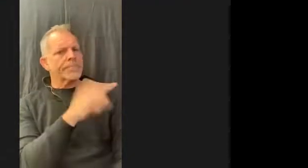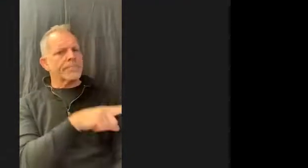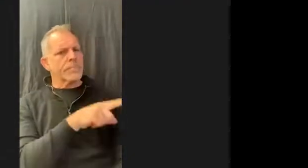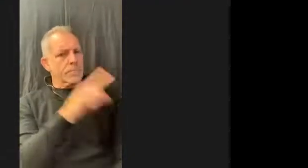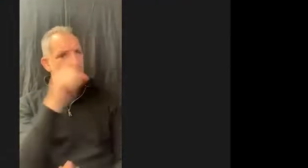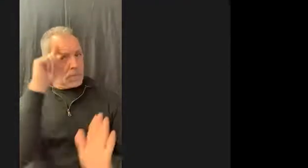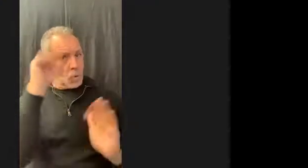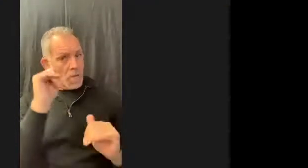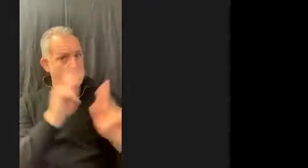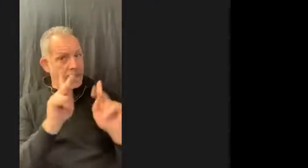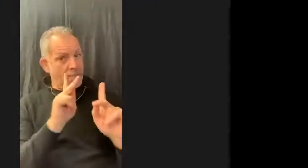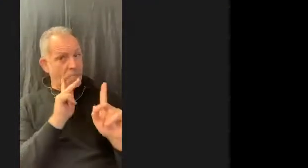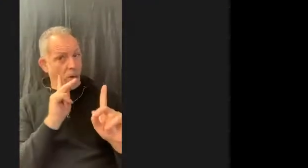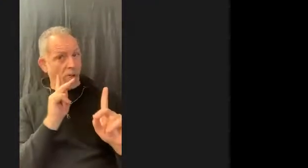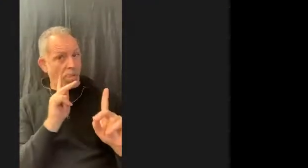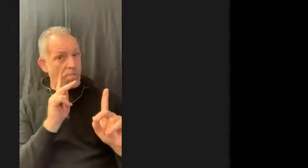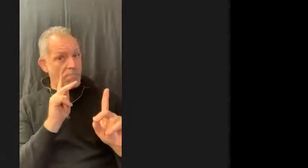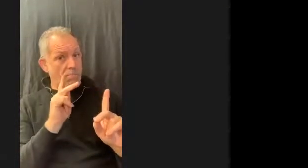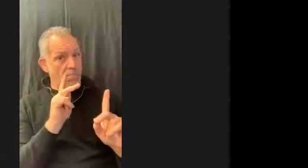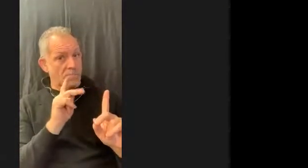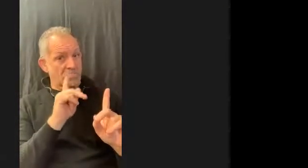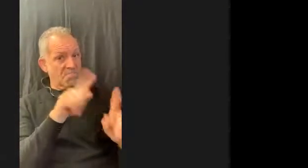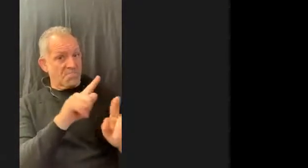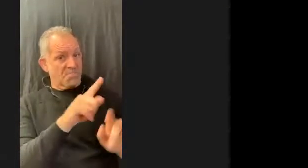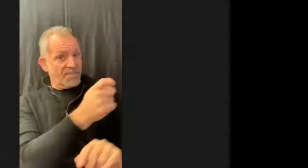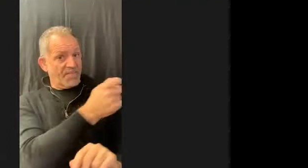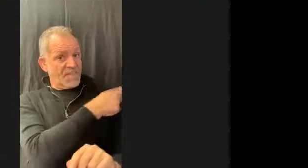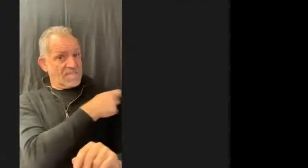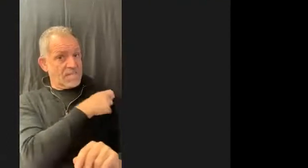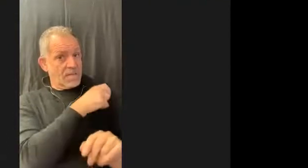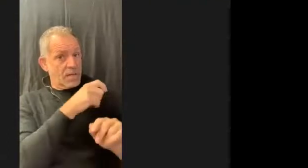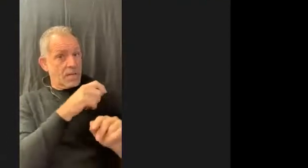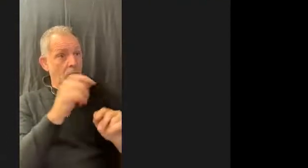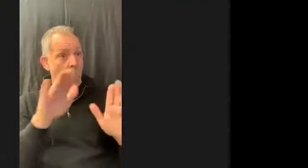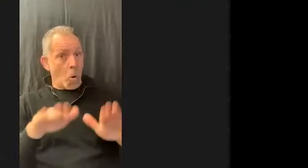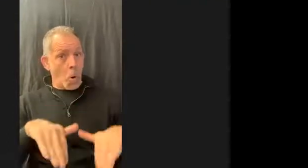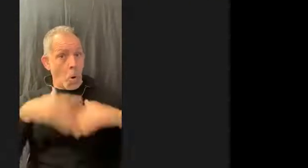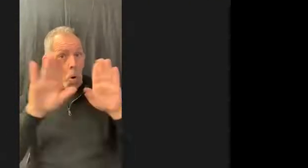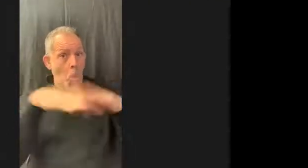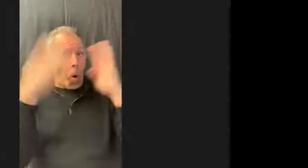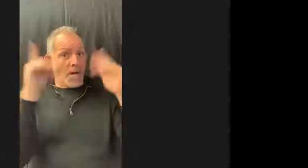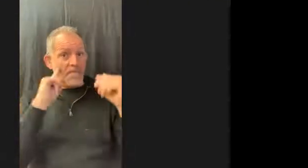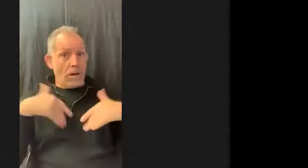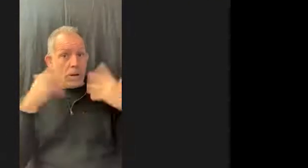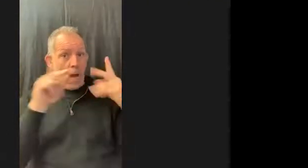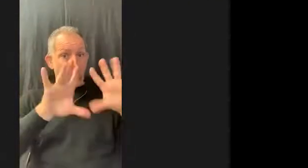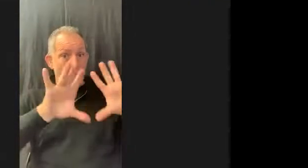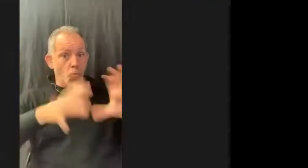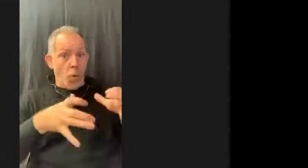for younger children? Is that part of the reason behind the work on your upcoming new location?